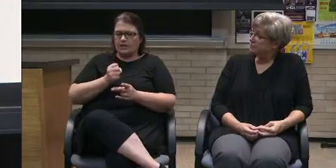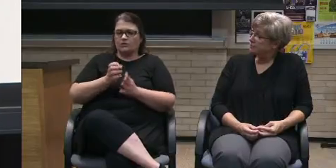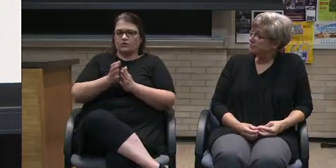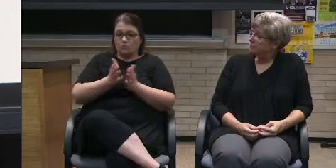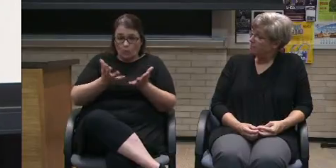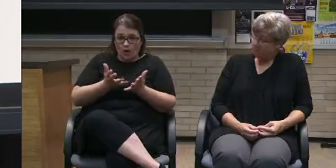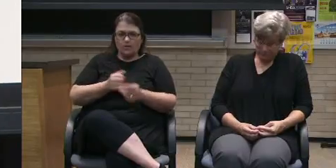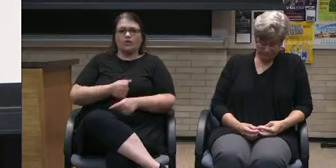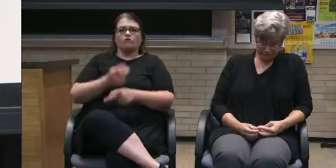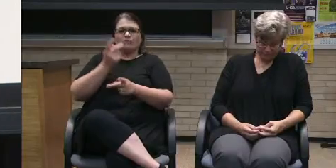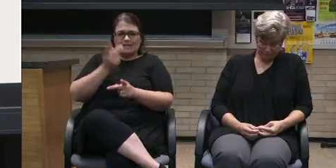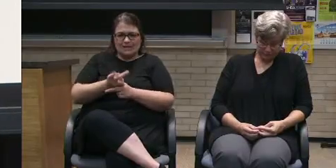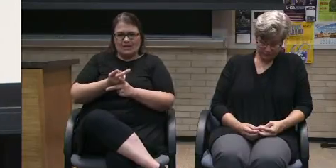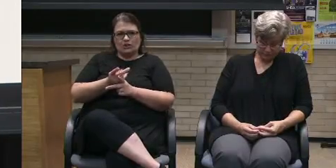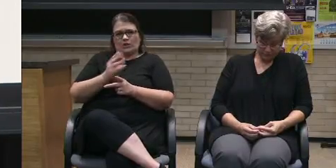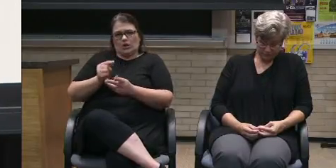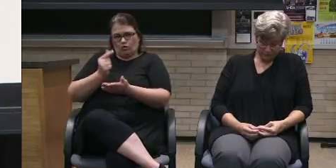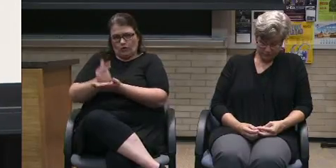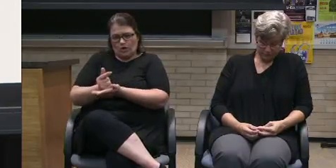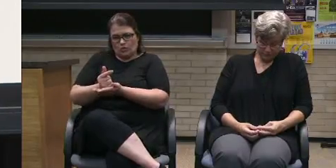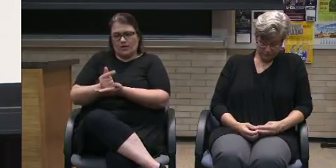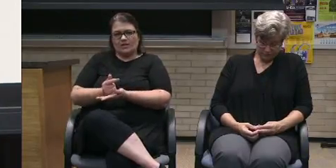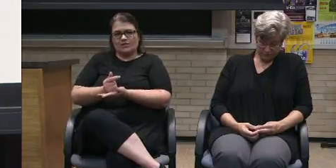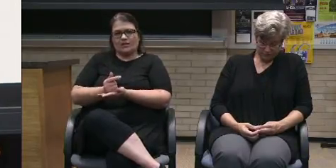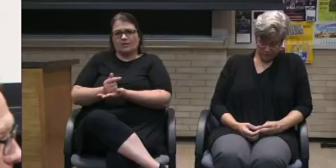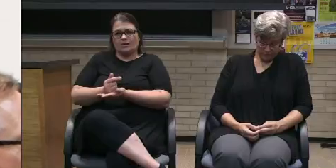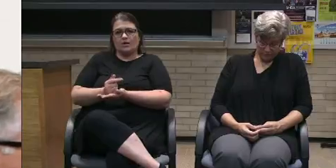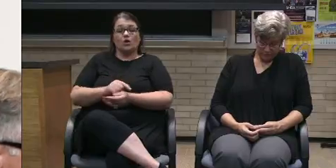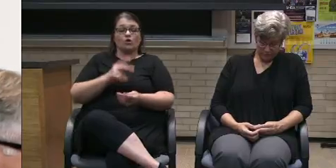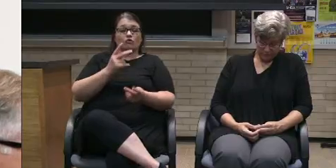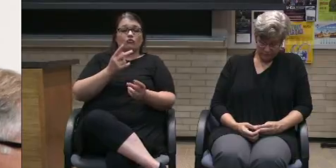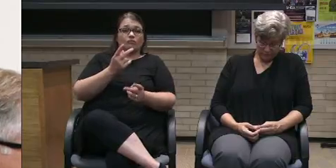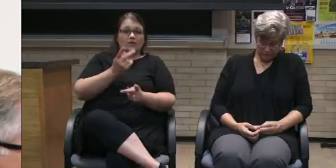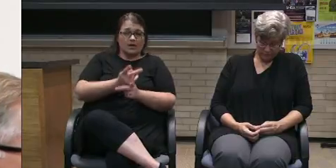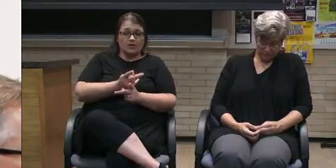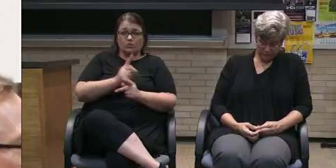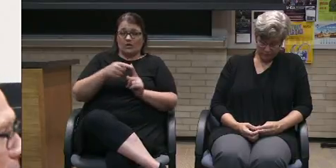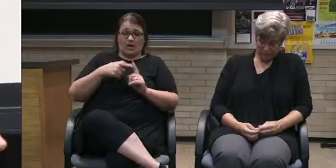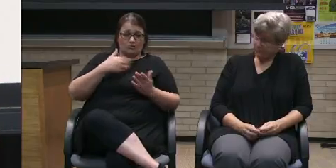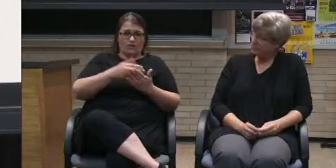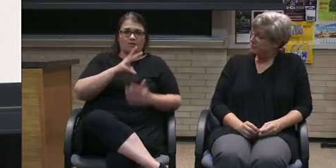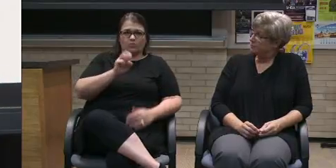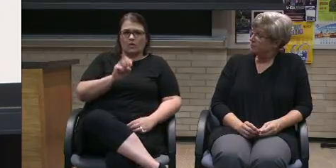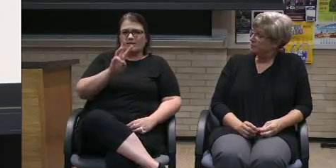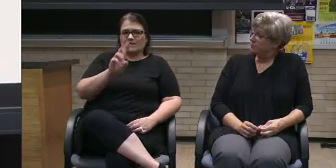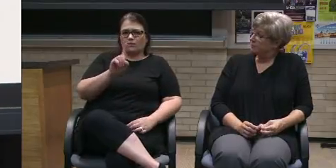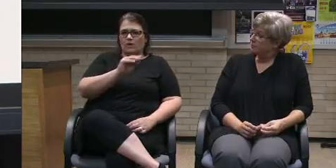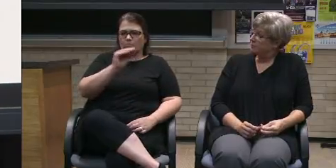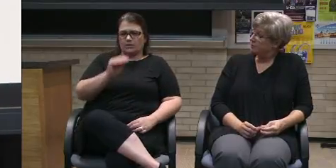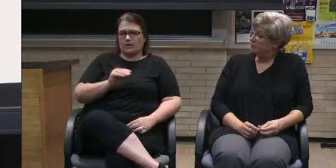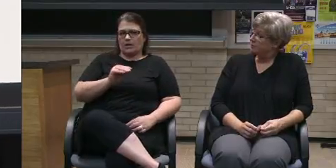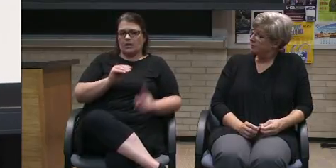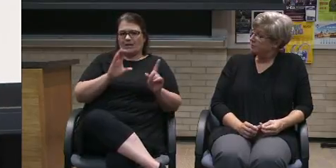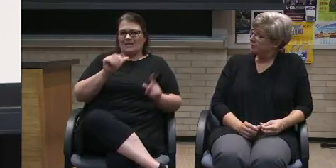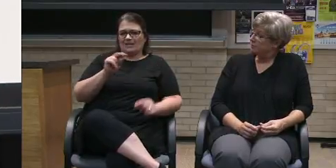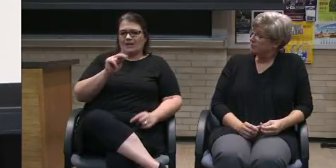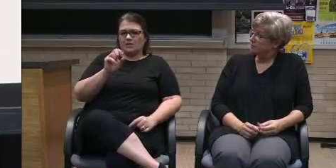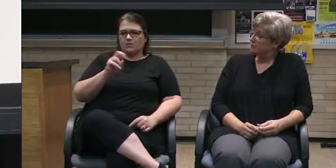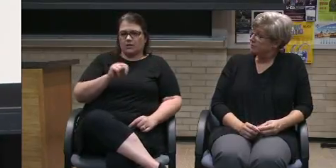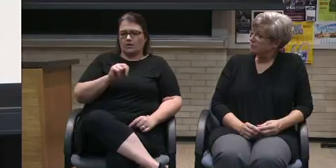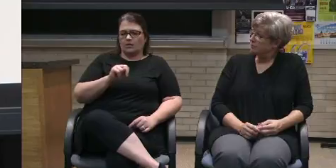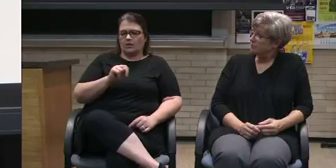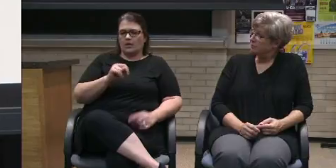class. When I got to SUNY Canton, retention was 61%. It is now, 3 years later, the last